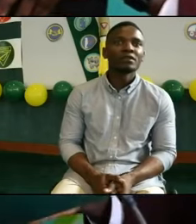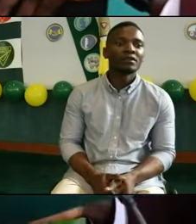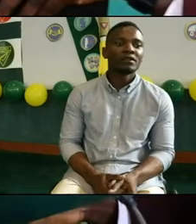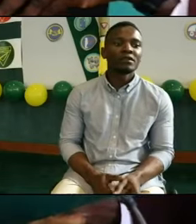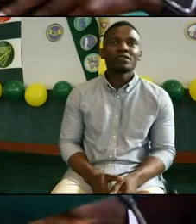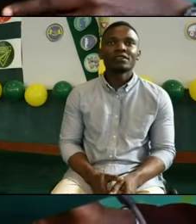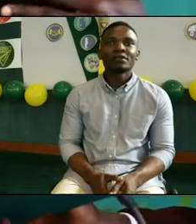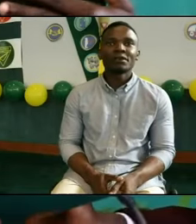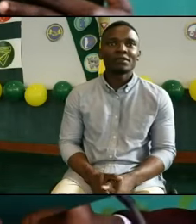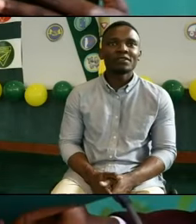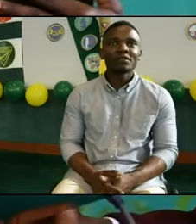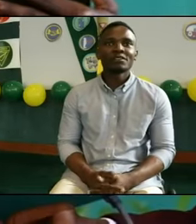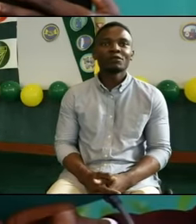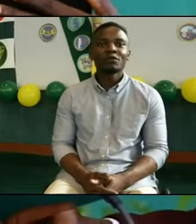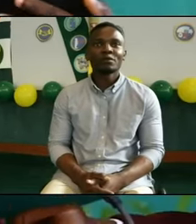Bless the person.